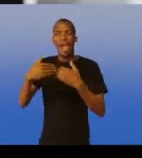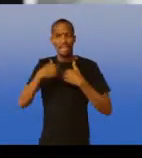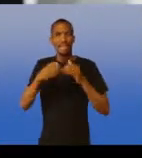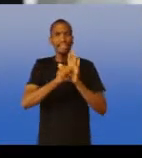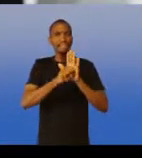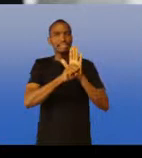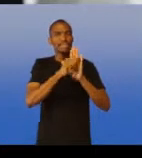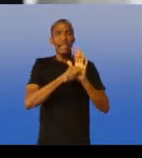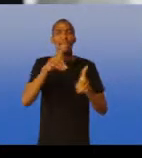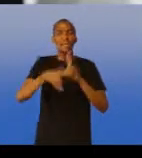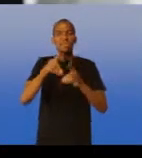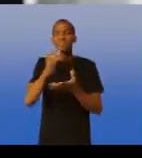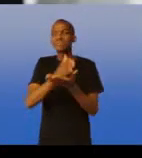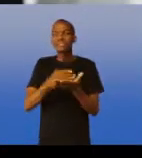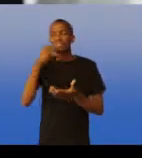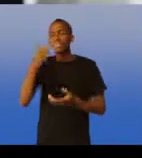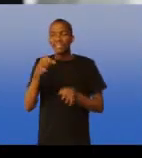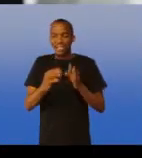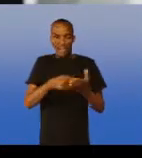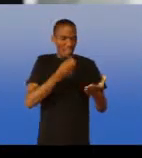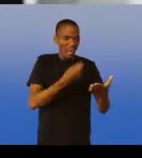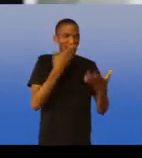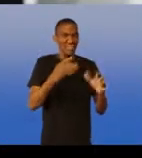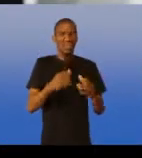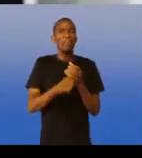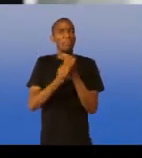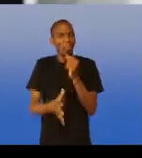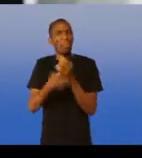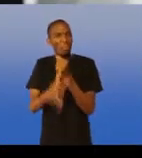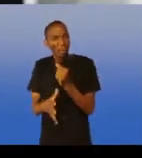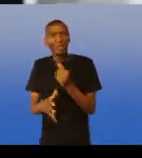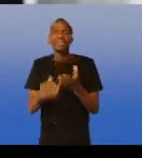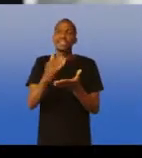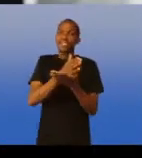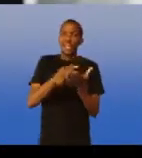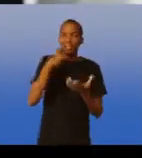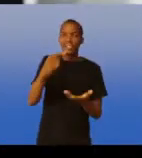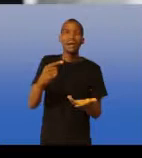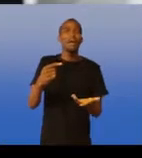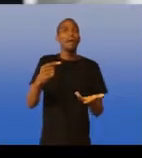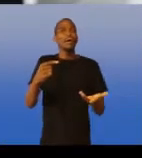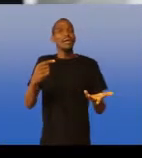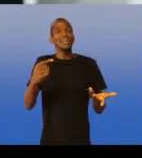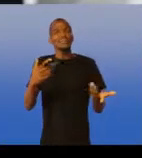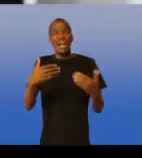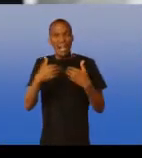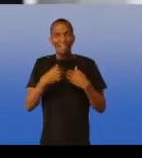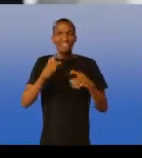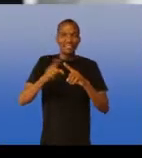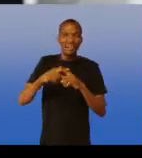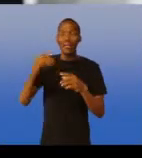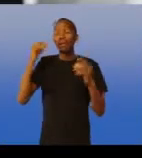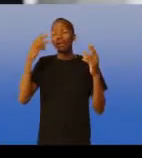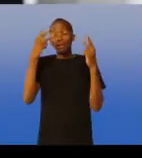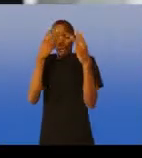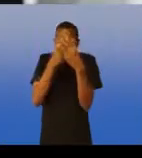effects. Some people were saying, once I take this, I'll have diarrhea. Some people were bulging, and there was